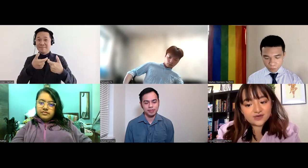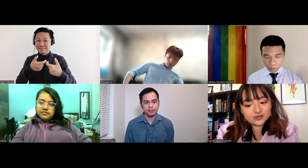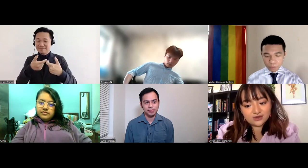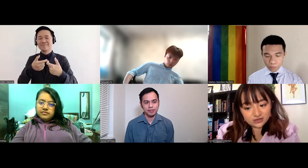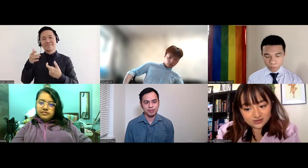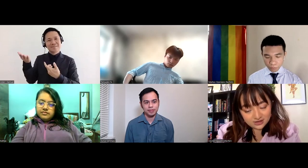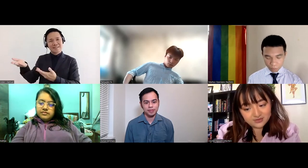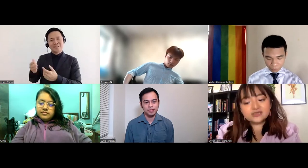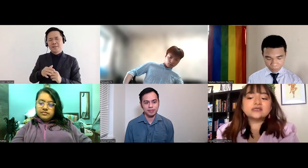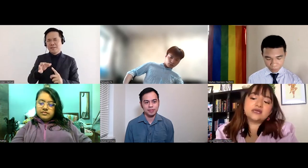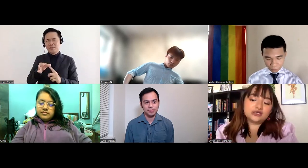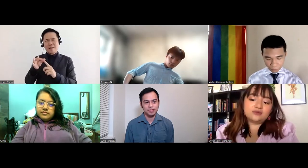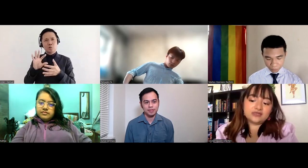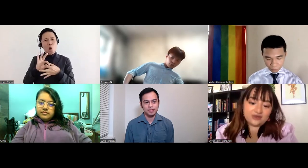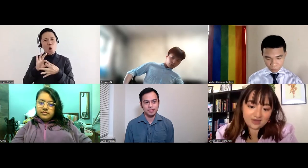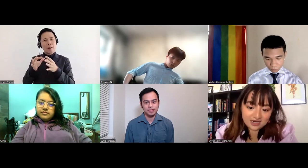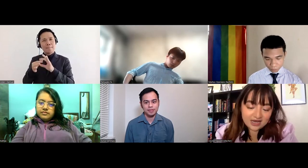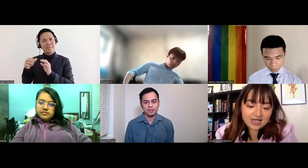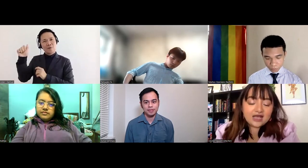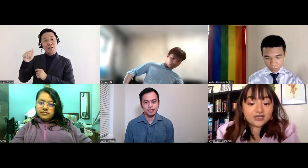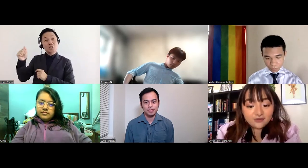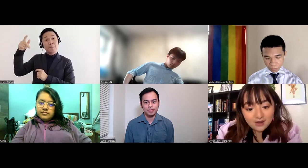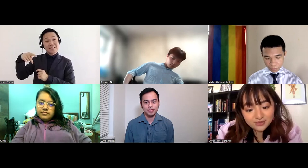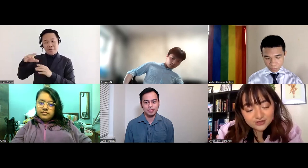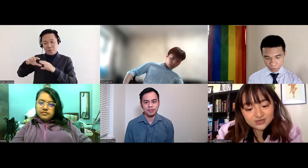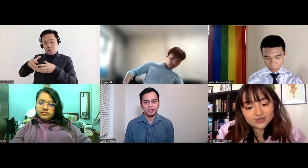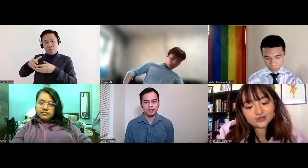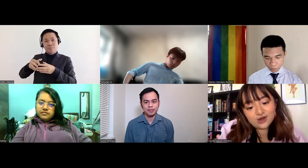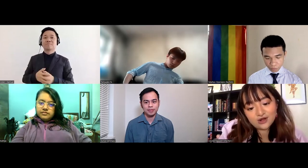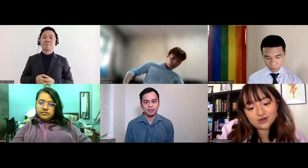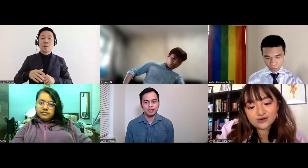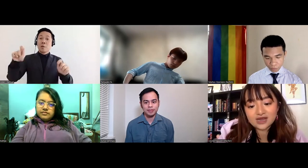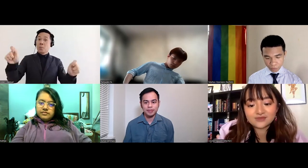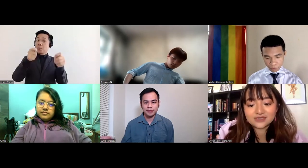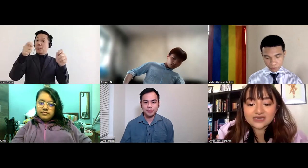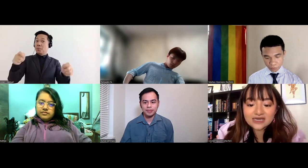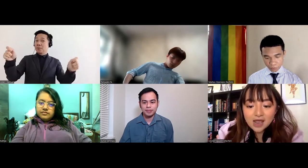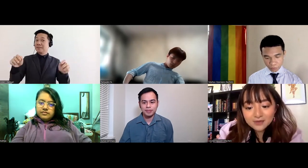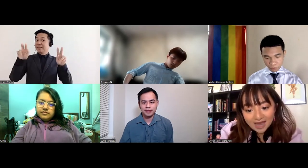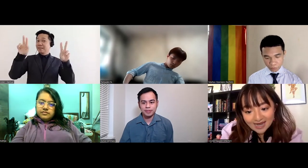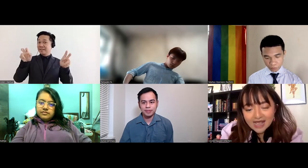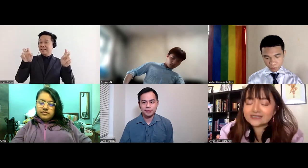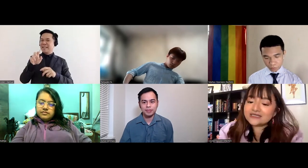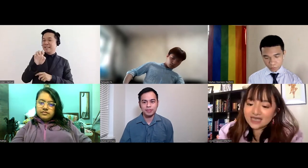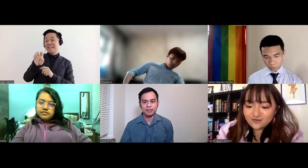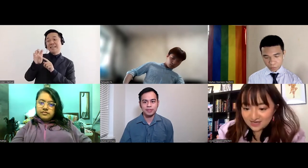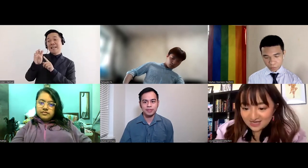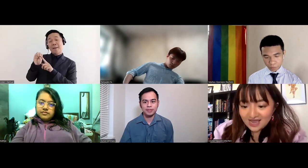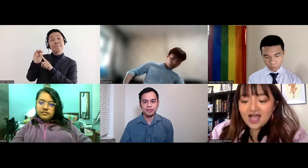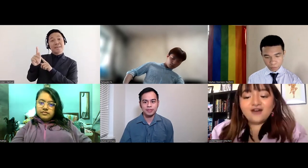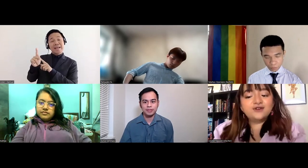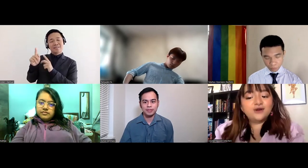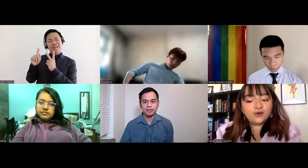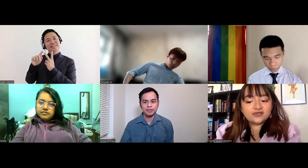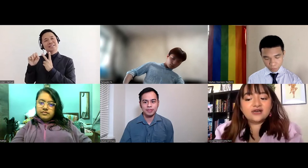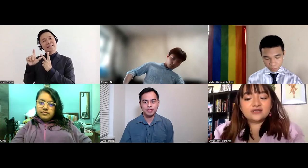of Special Olympics Asia Pacific. The young rappers in the songs are named EMK and Slay V,